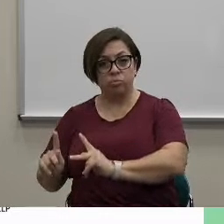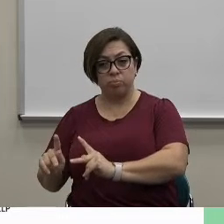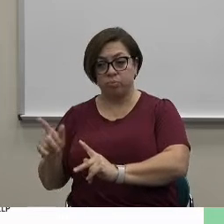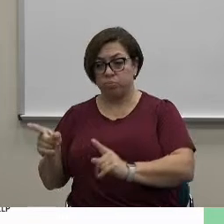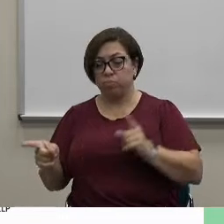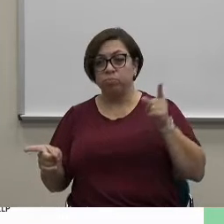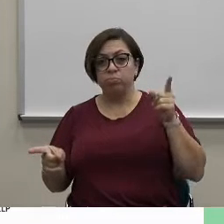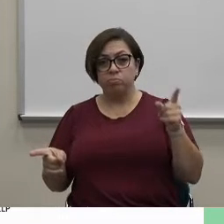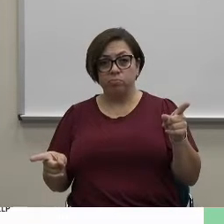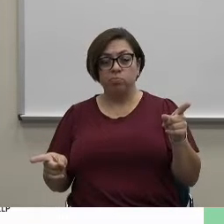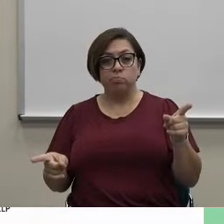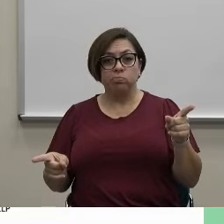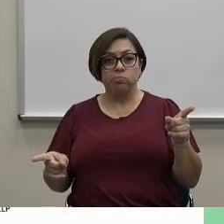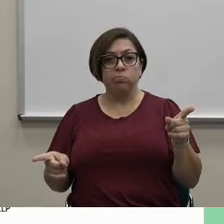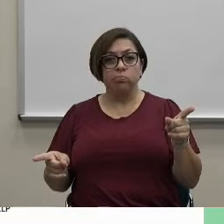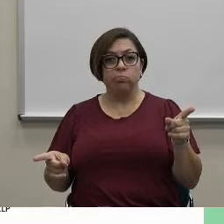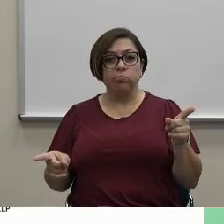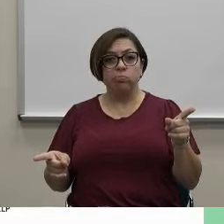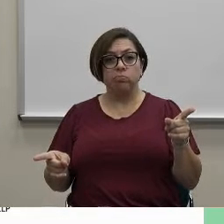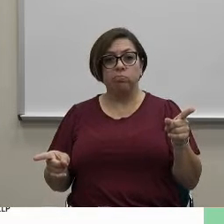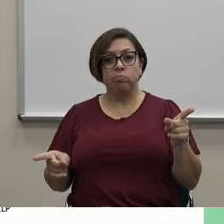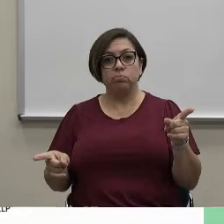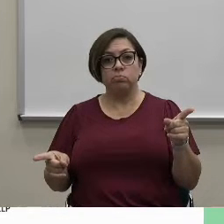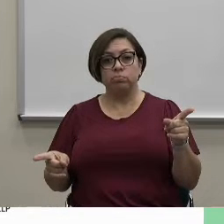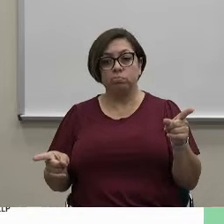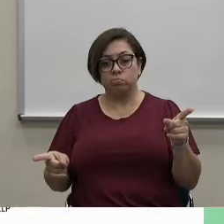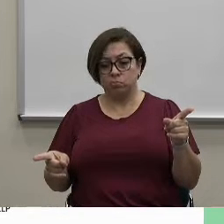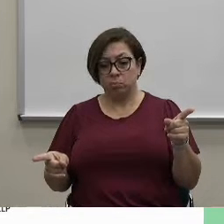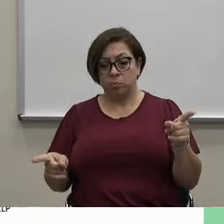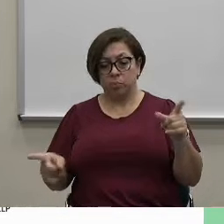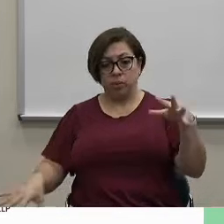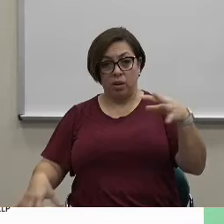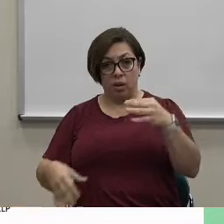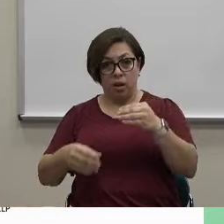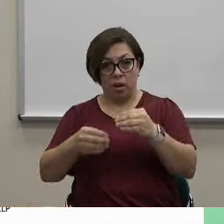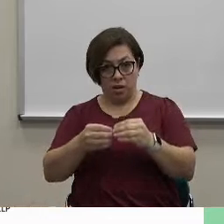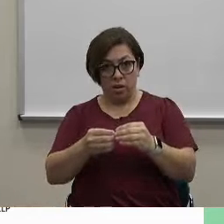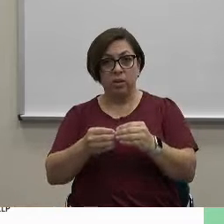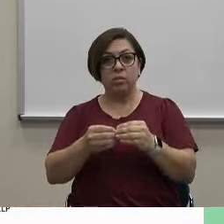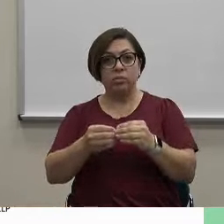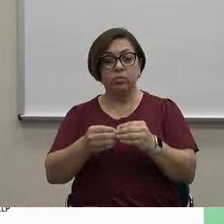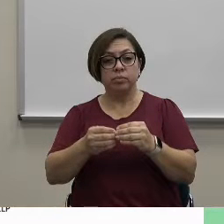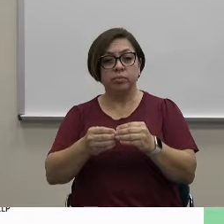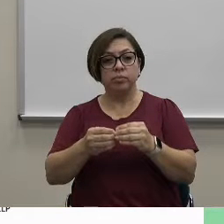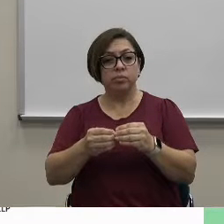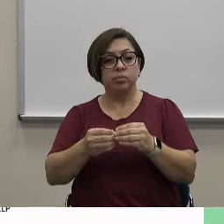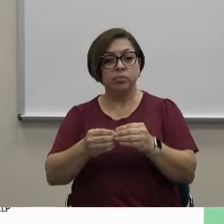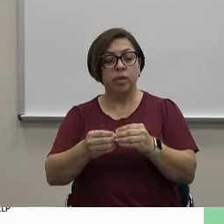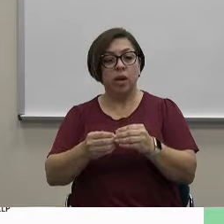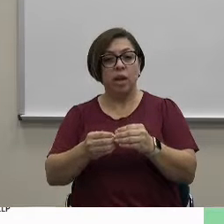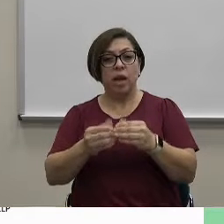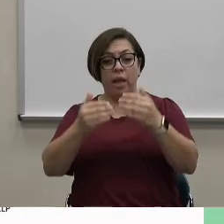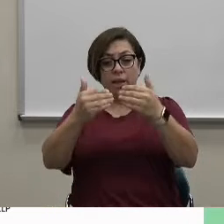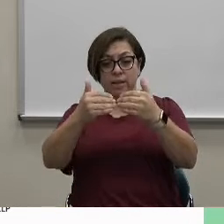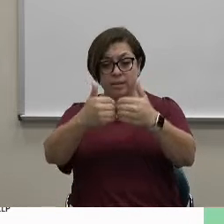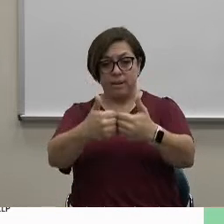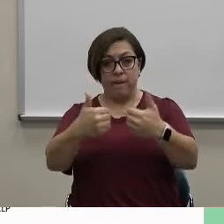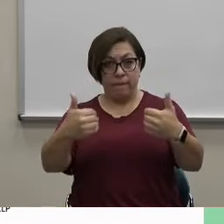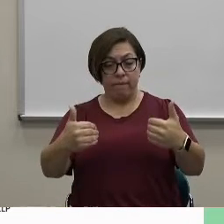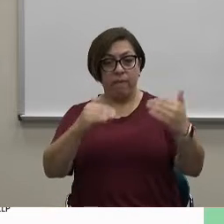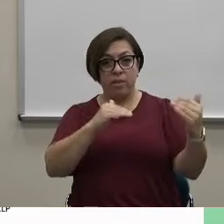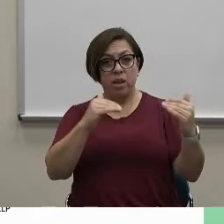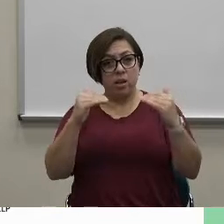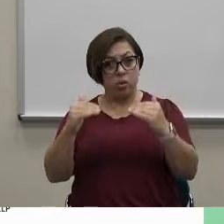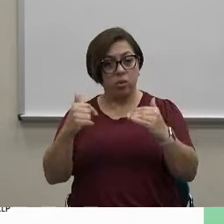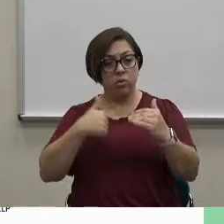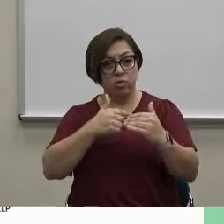district with the least population in it. And we will take the difference over and above that ideal size, and that gives us our total